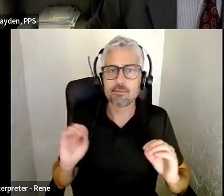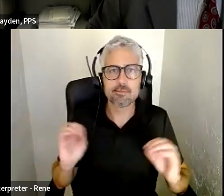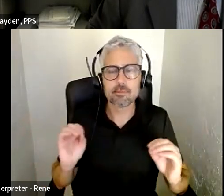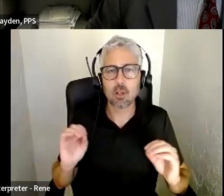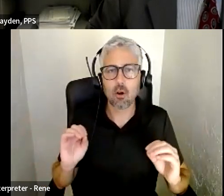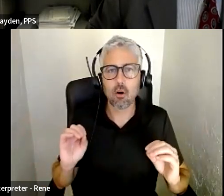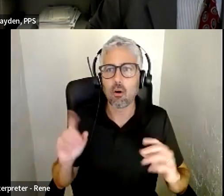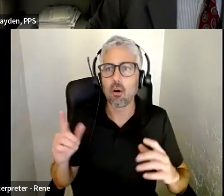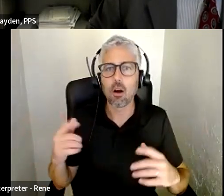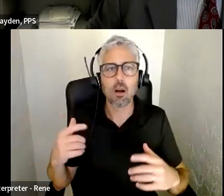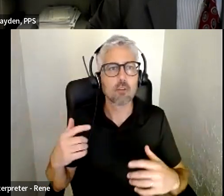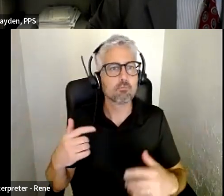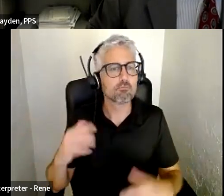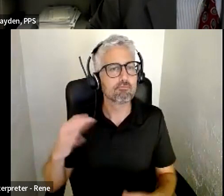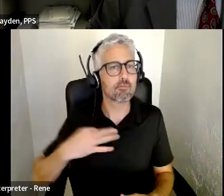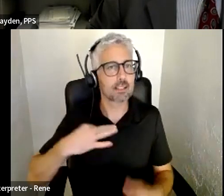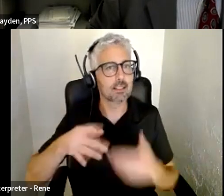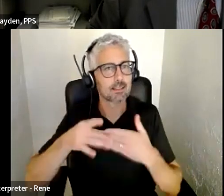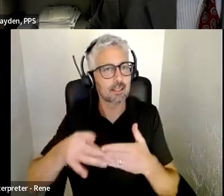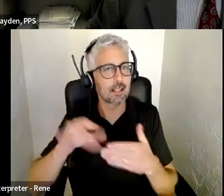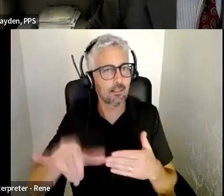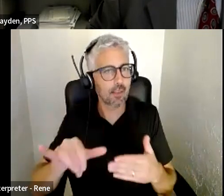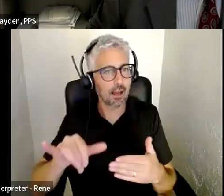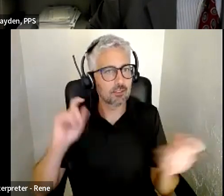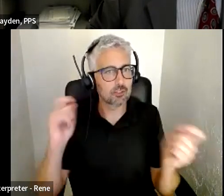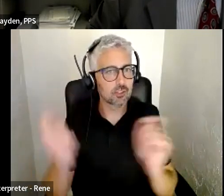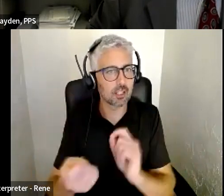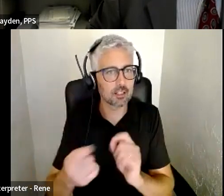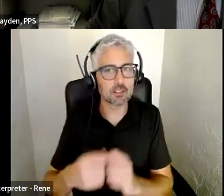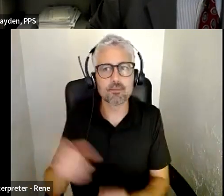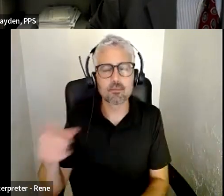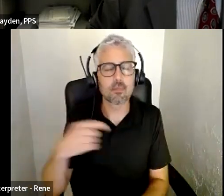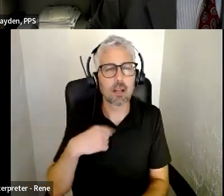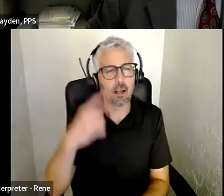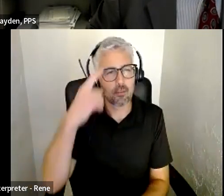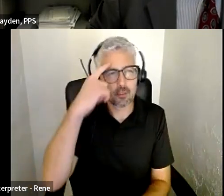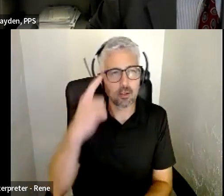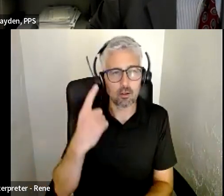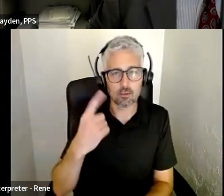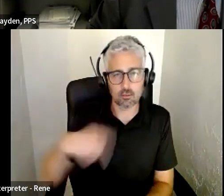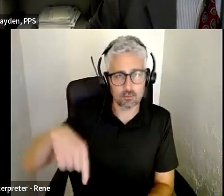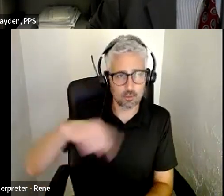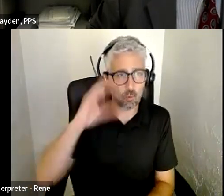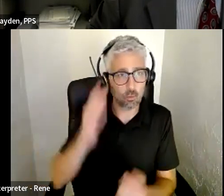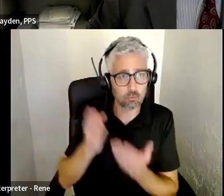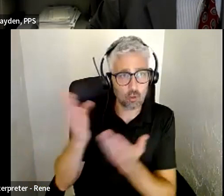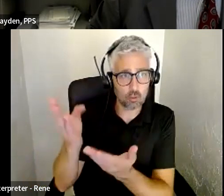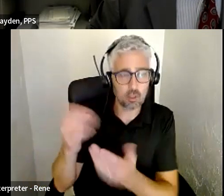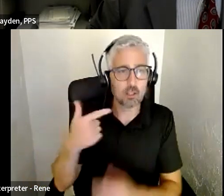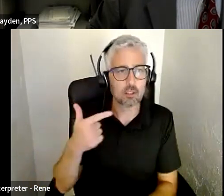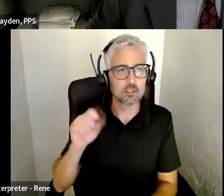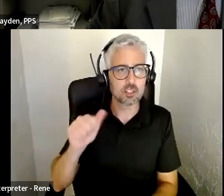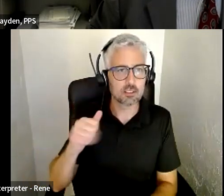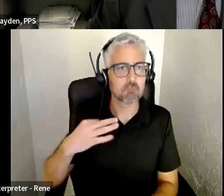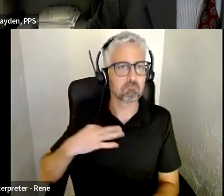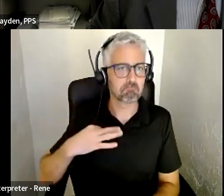the lead. And so I am anticipating that that will likely be one of our recommendations, that GSA takes the leadership